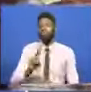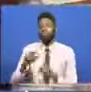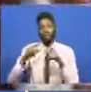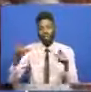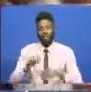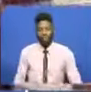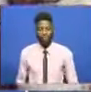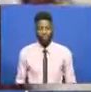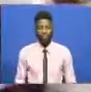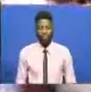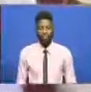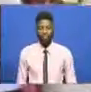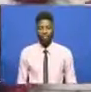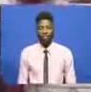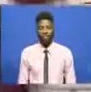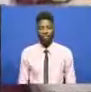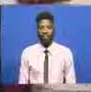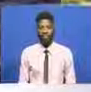One News.